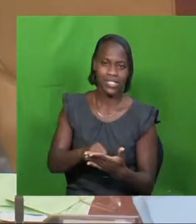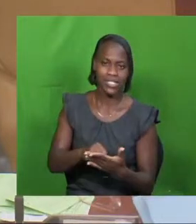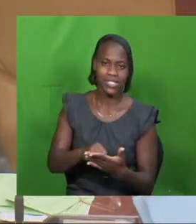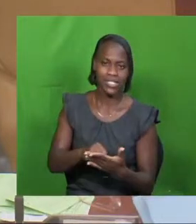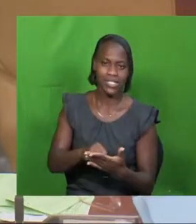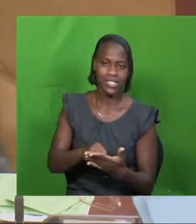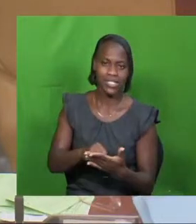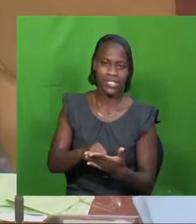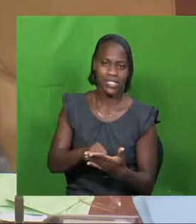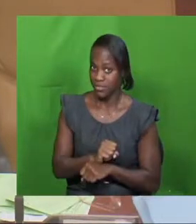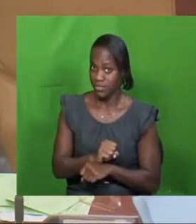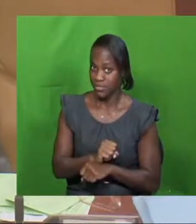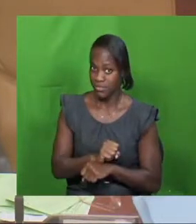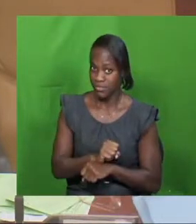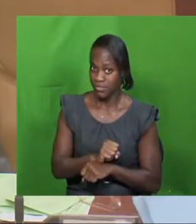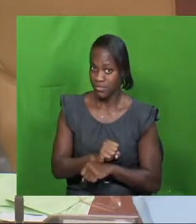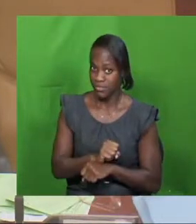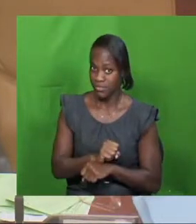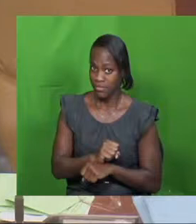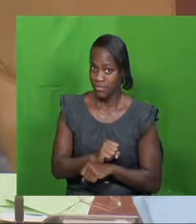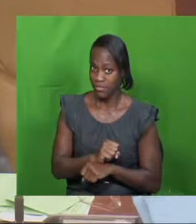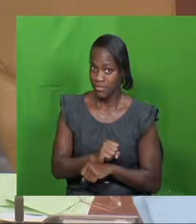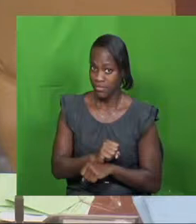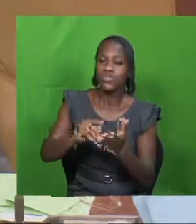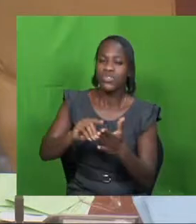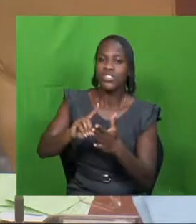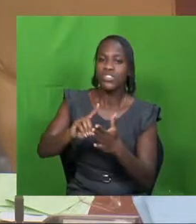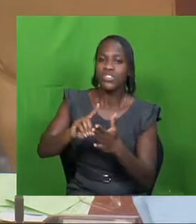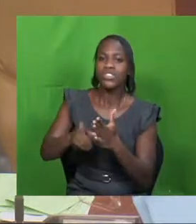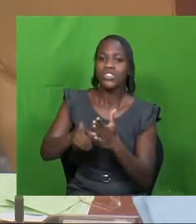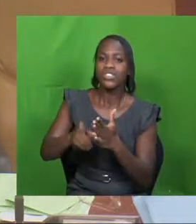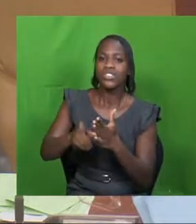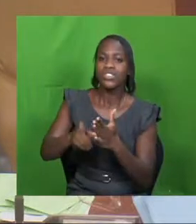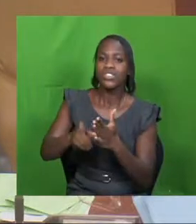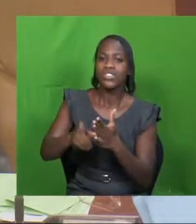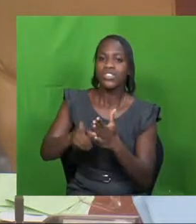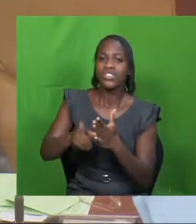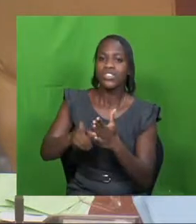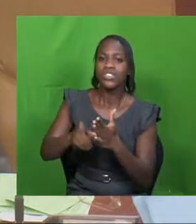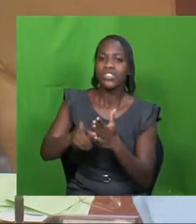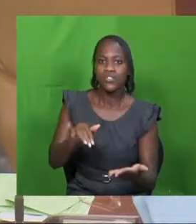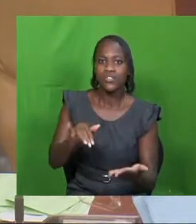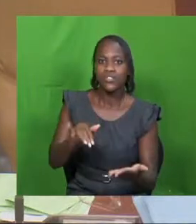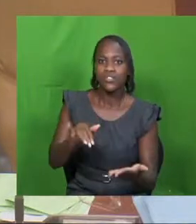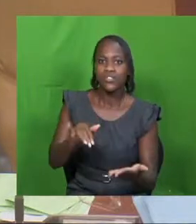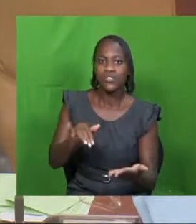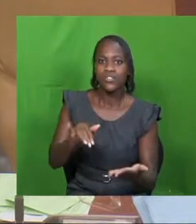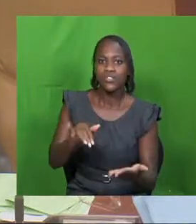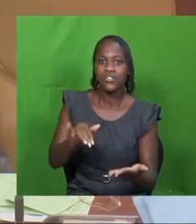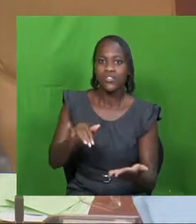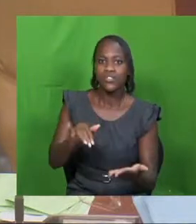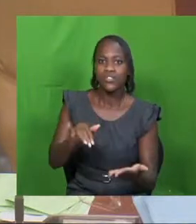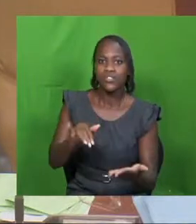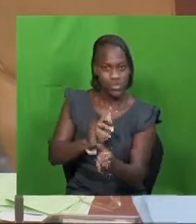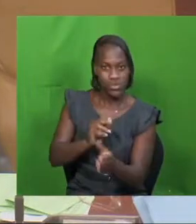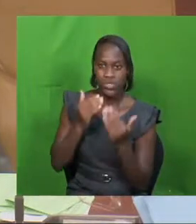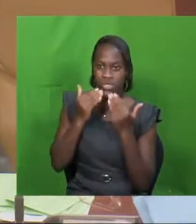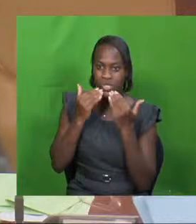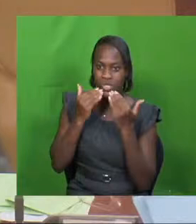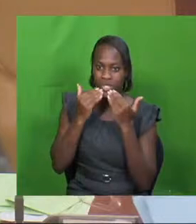given, then opportunity must be given for those papers that were laid to be withdrawn. Thank you, Mr. Speaker, for the